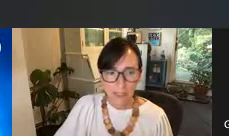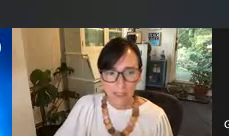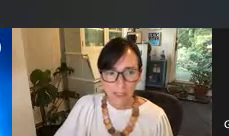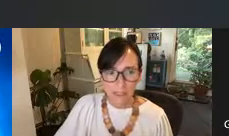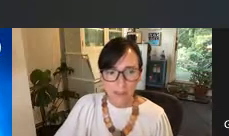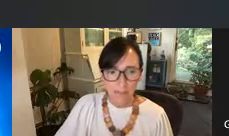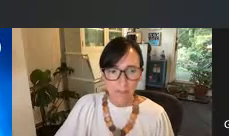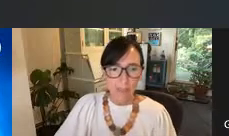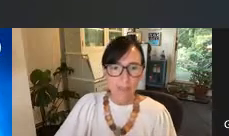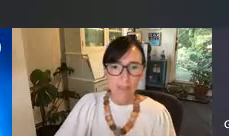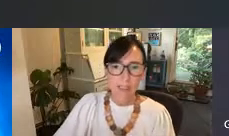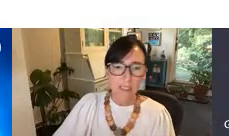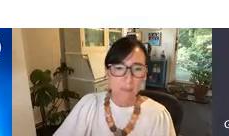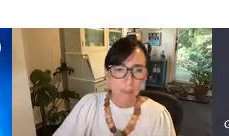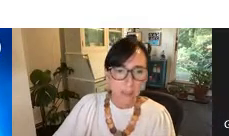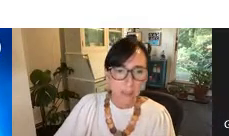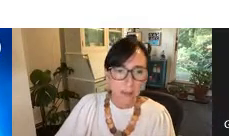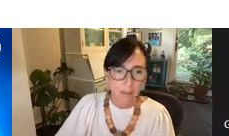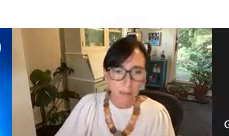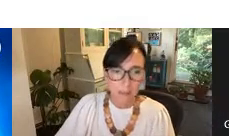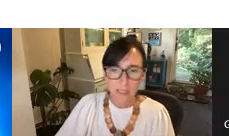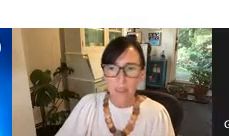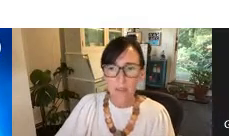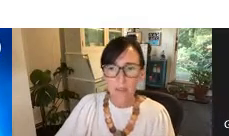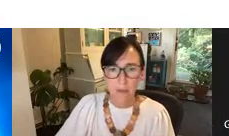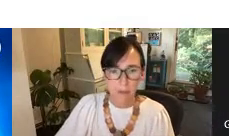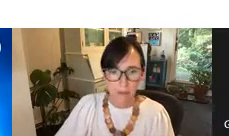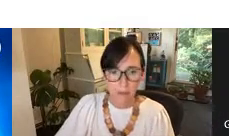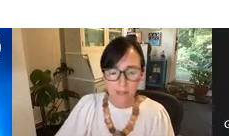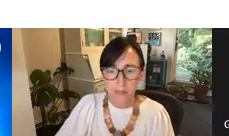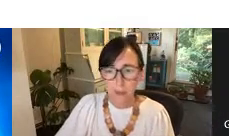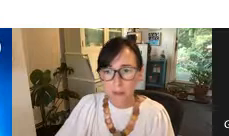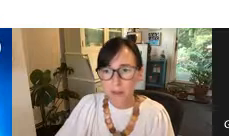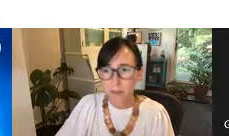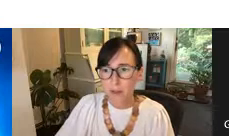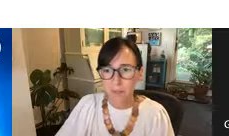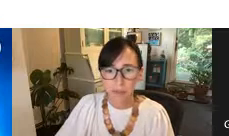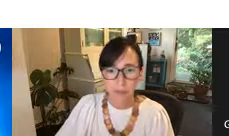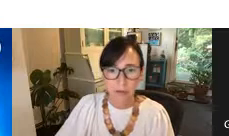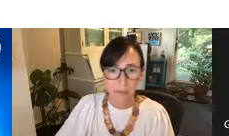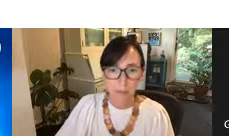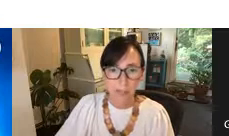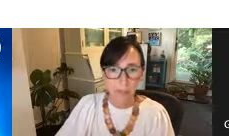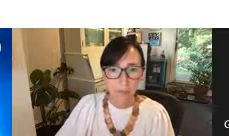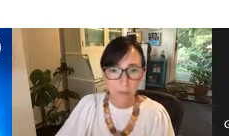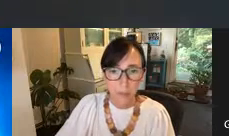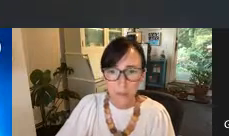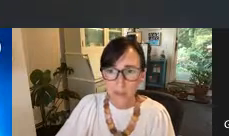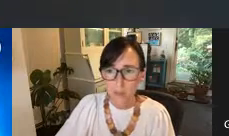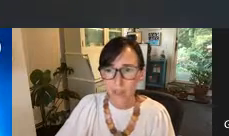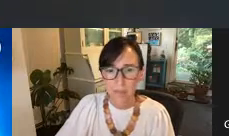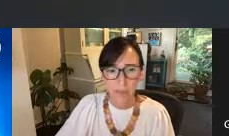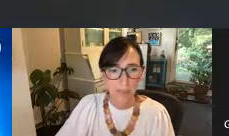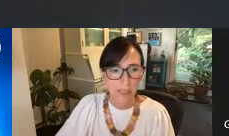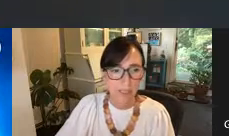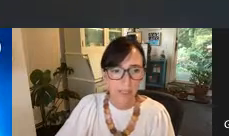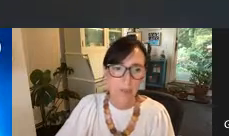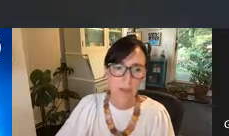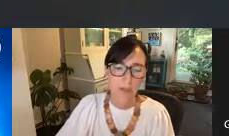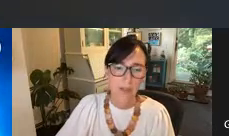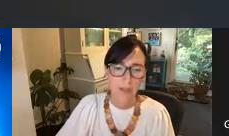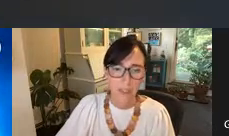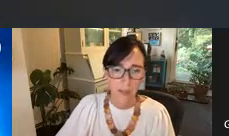representative organizations. The disability movement has a motto: nothing about us without us. And it's important to bring that